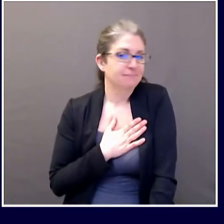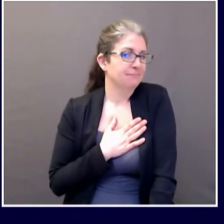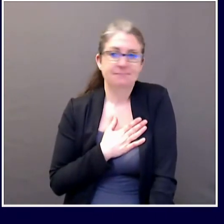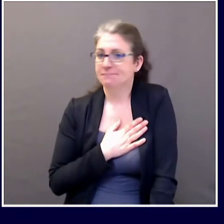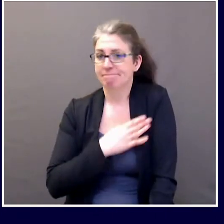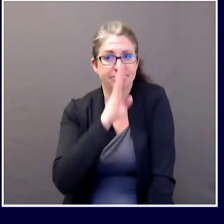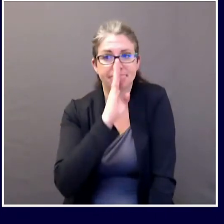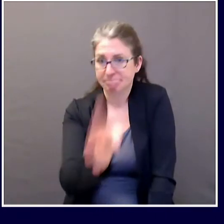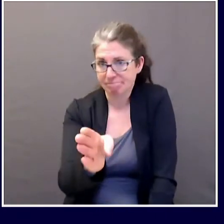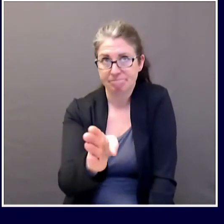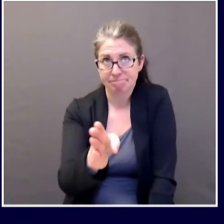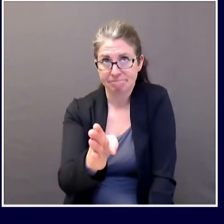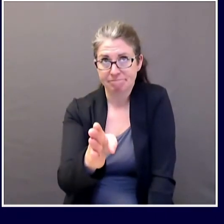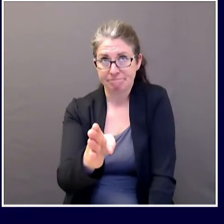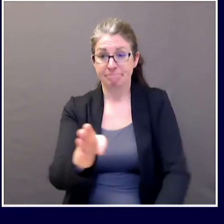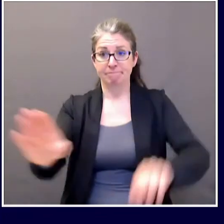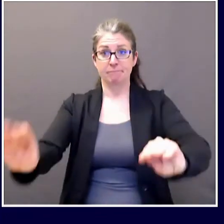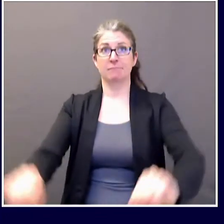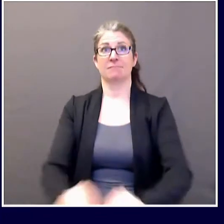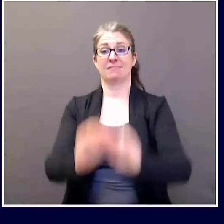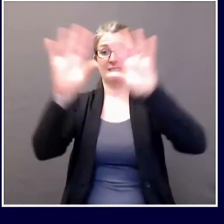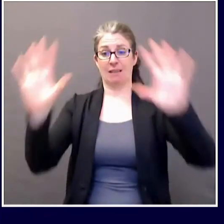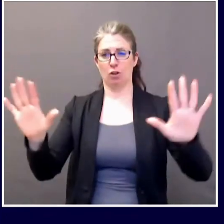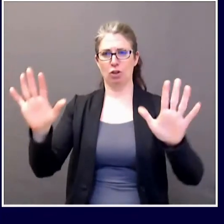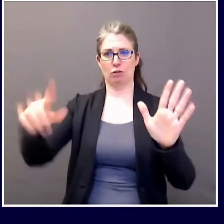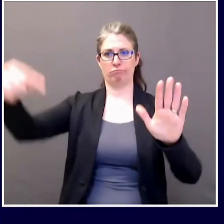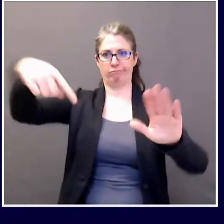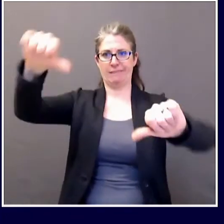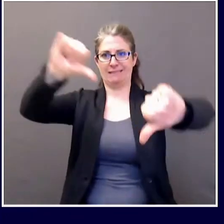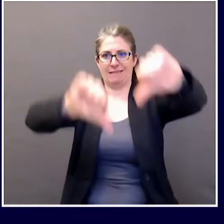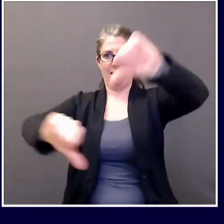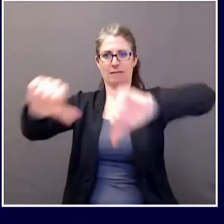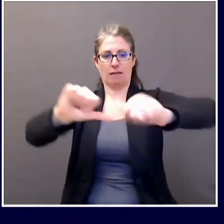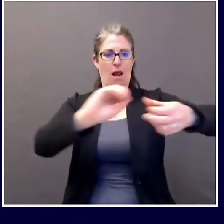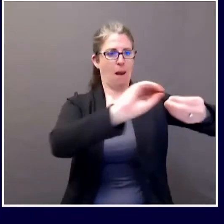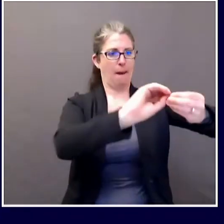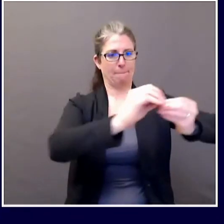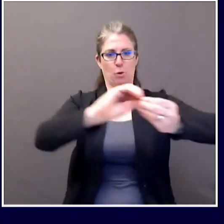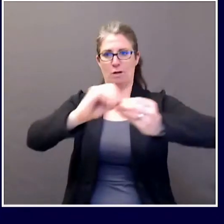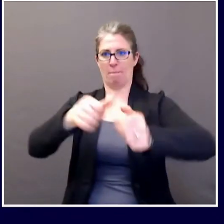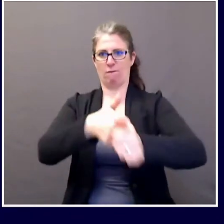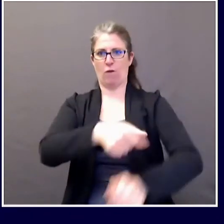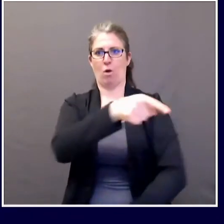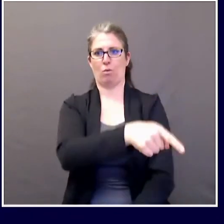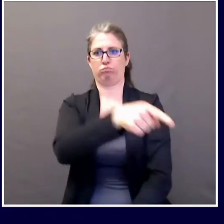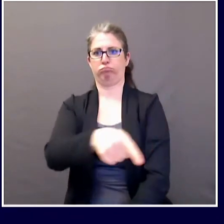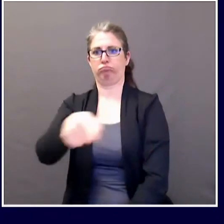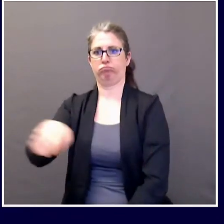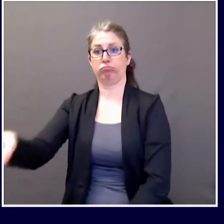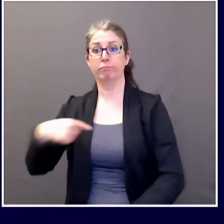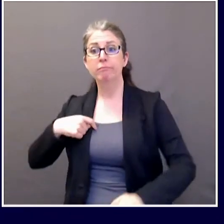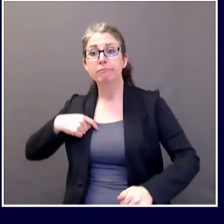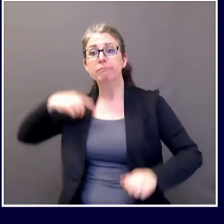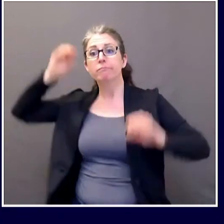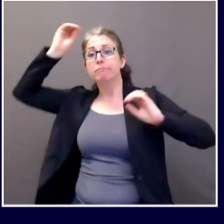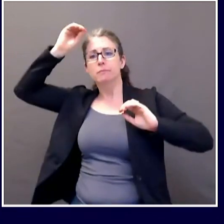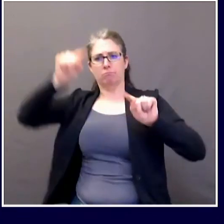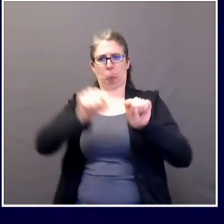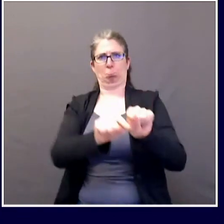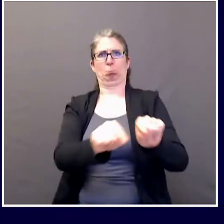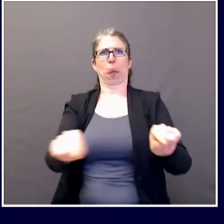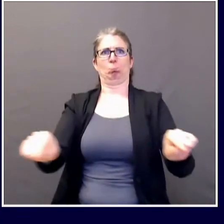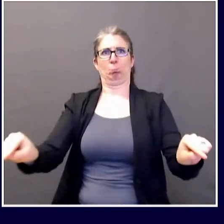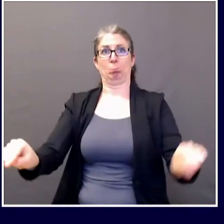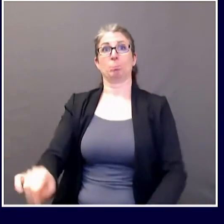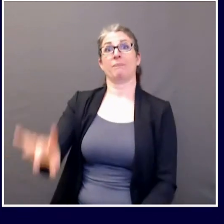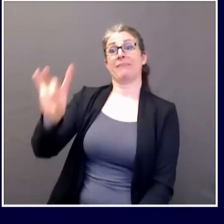of all, it is the case that this 85% might look at first glance